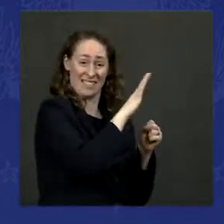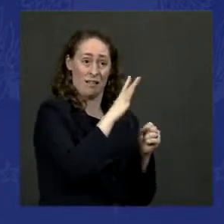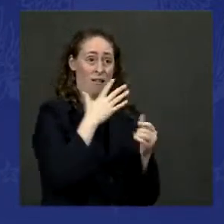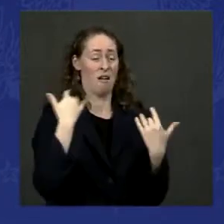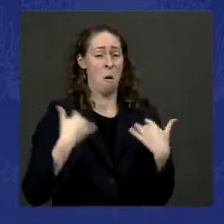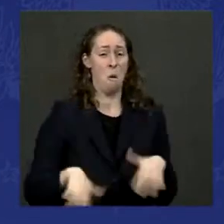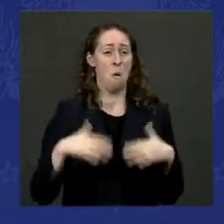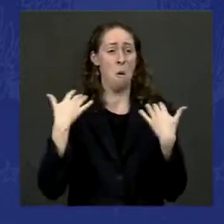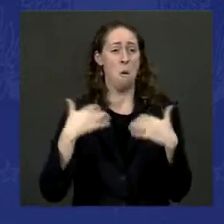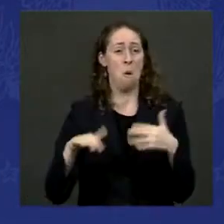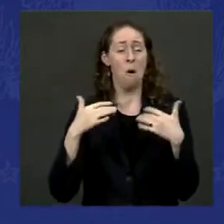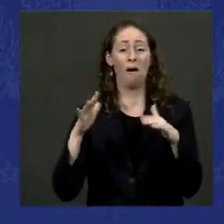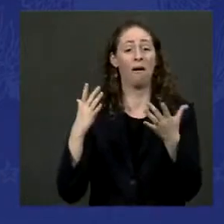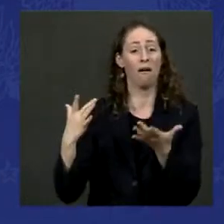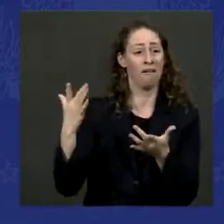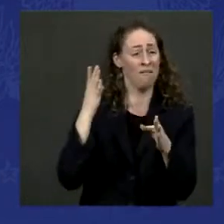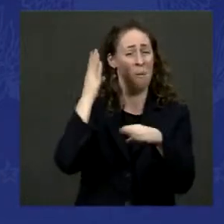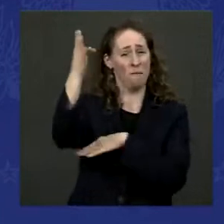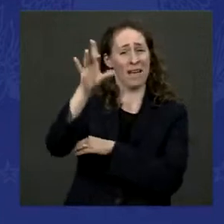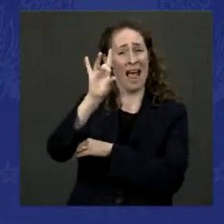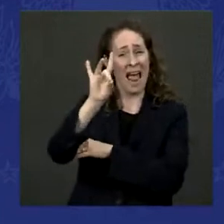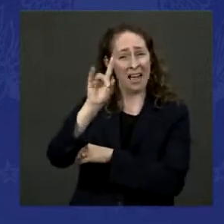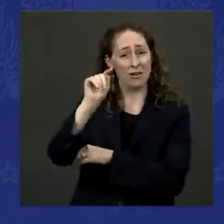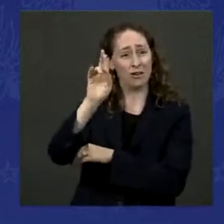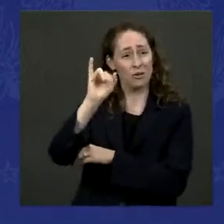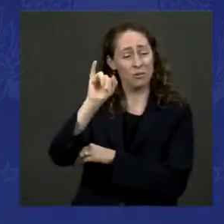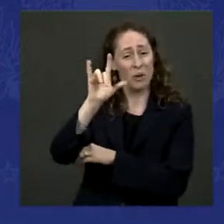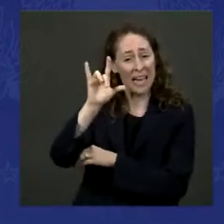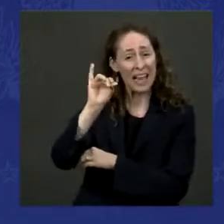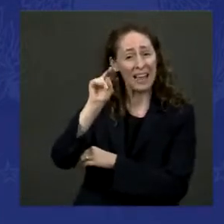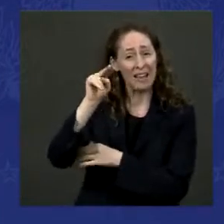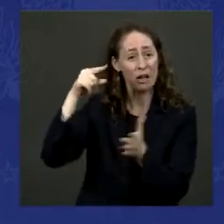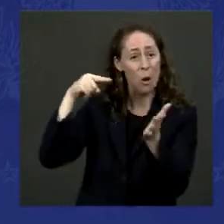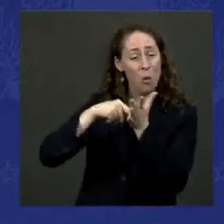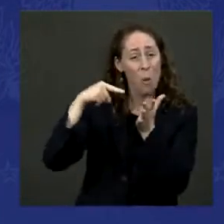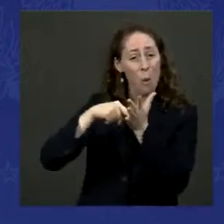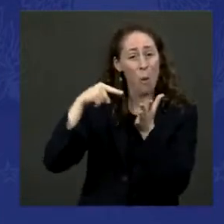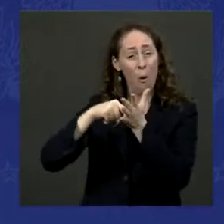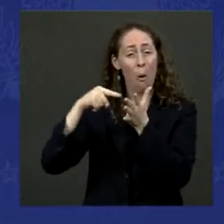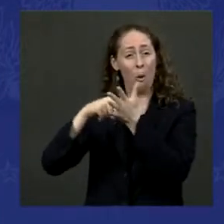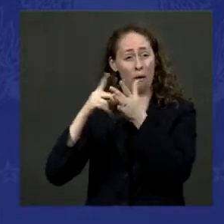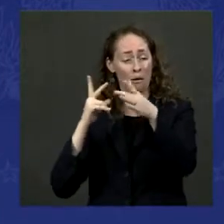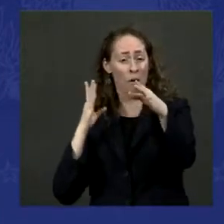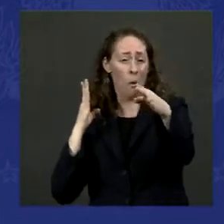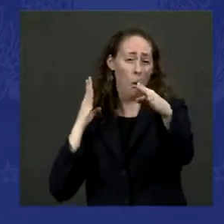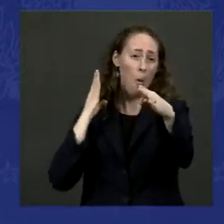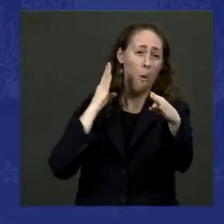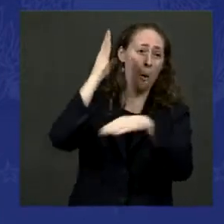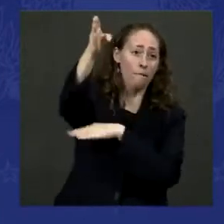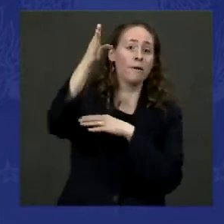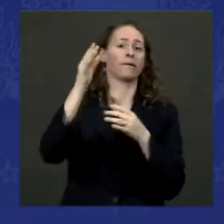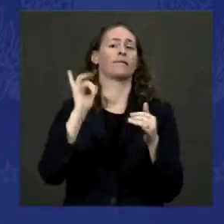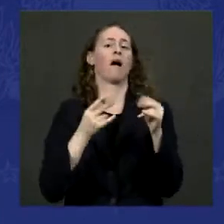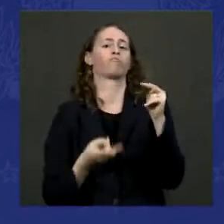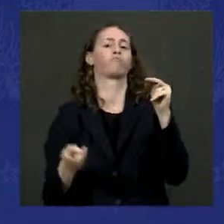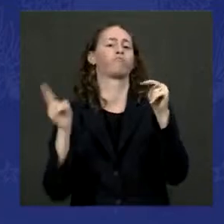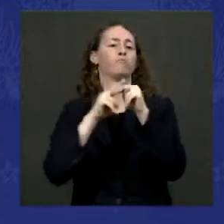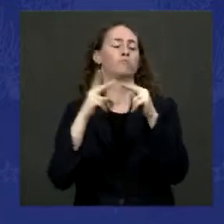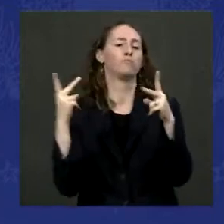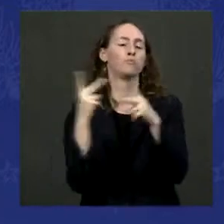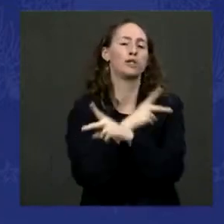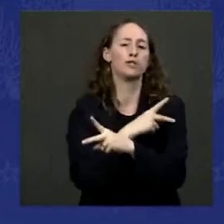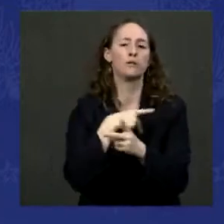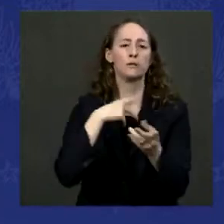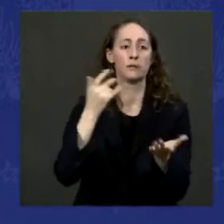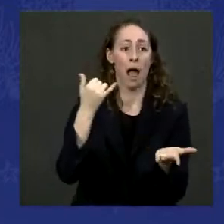trillion. In 4 years, $8 trillion in additional debt. In bills we have to now